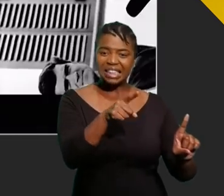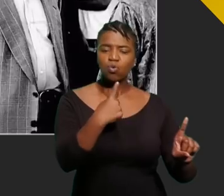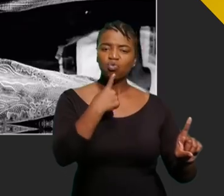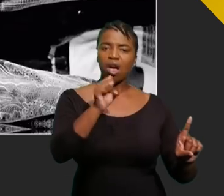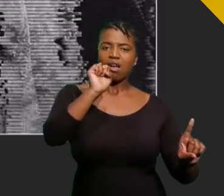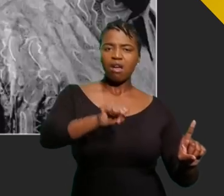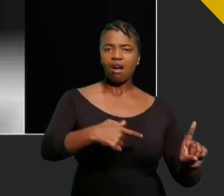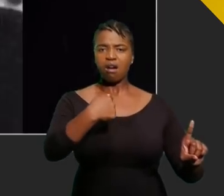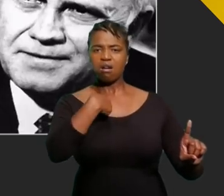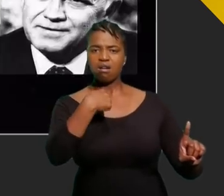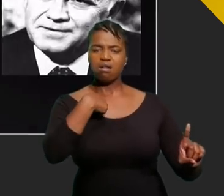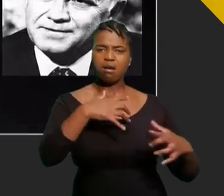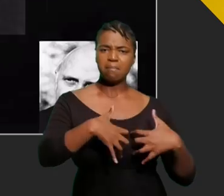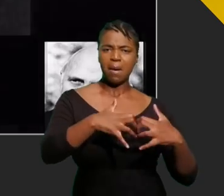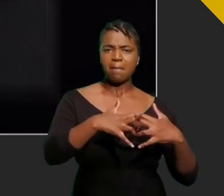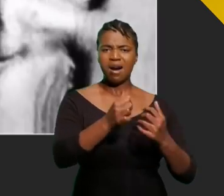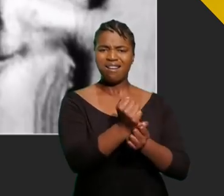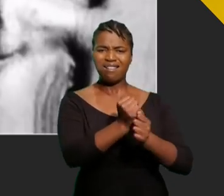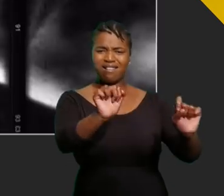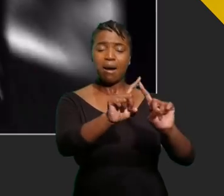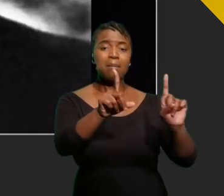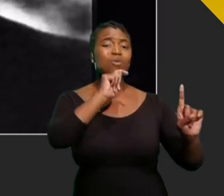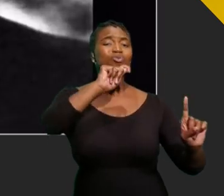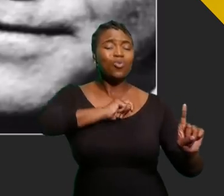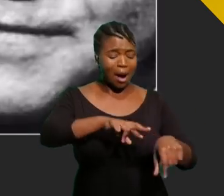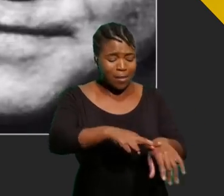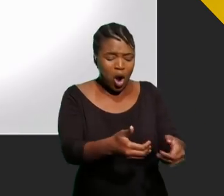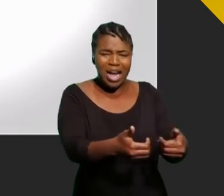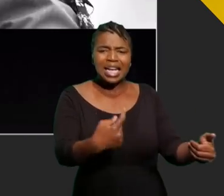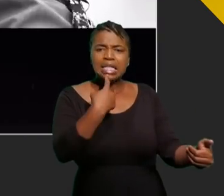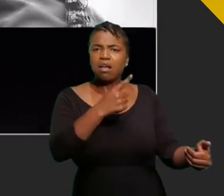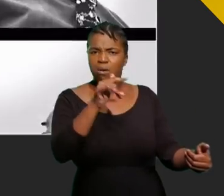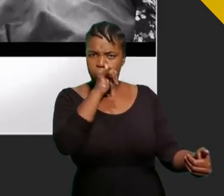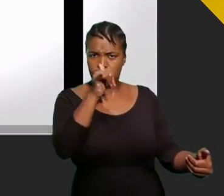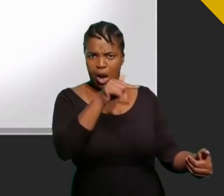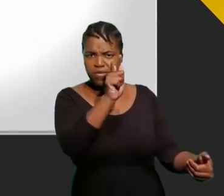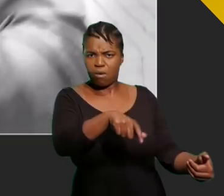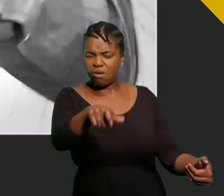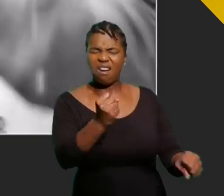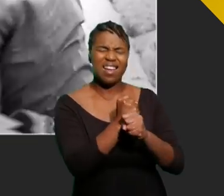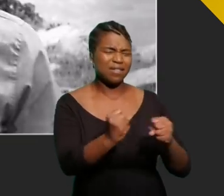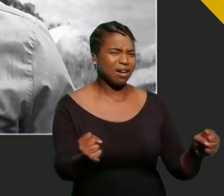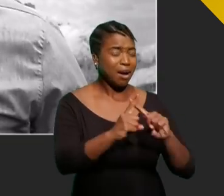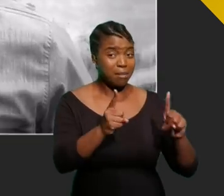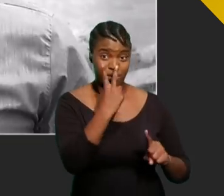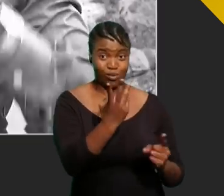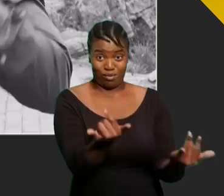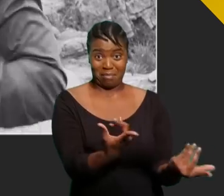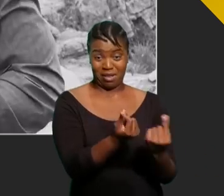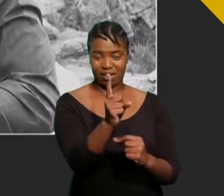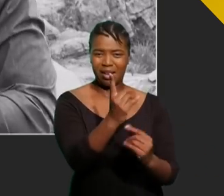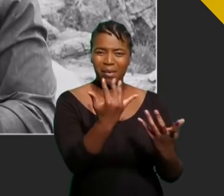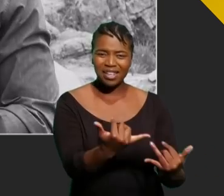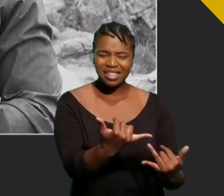to be the instigators of democracy, have declared that apartheid was never a crime against humanity. But look at what they're doing.